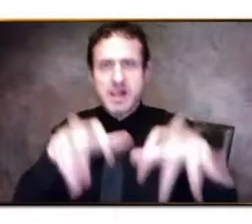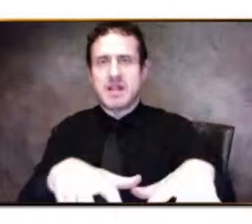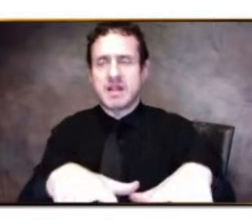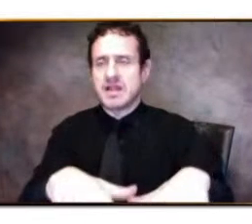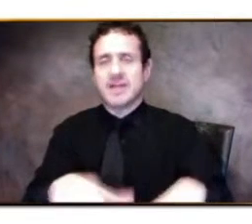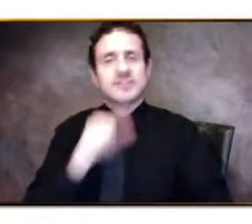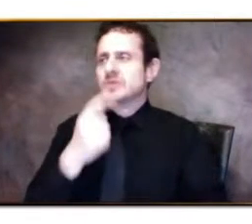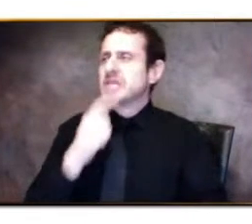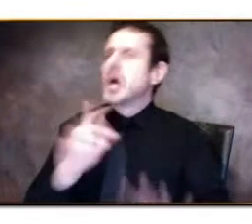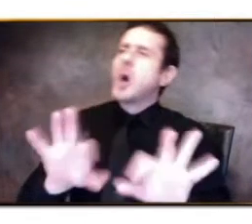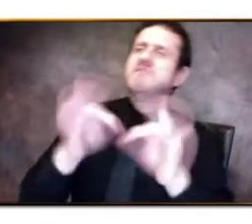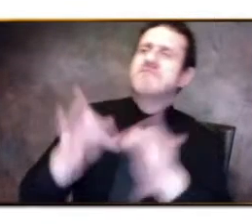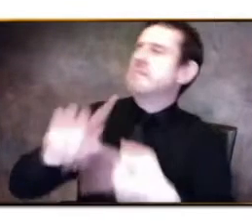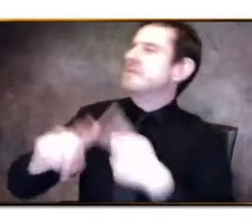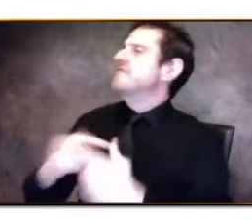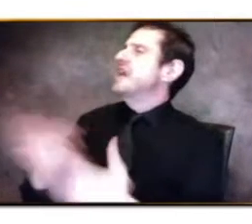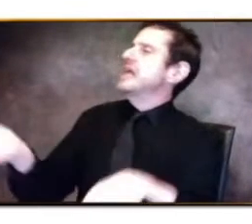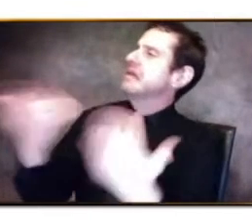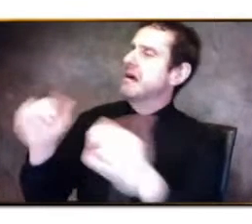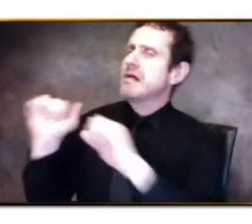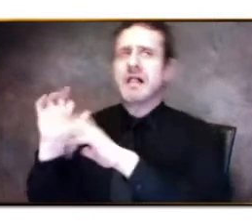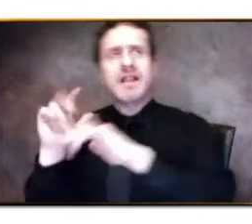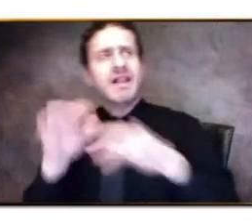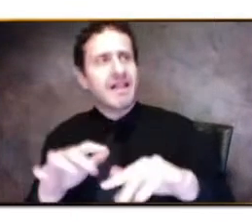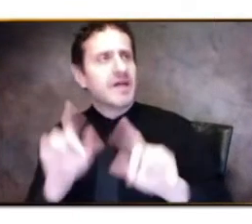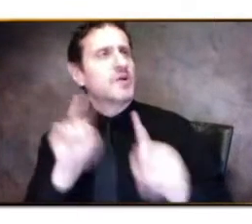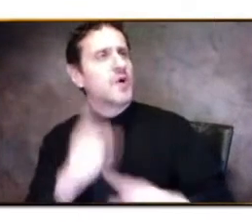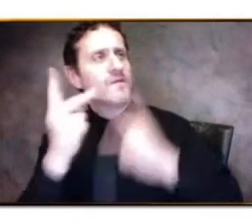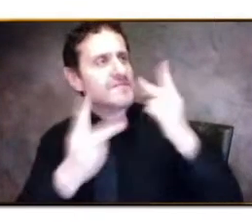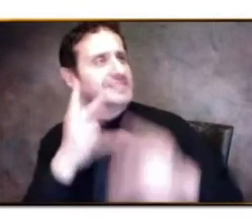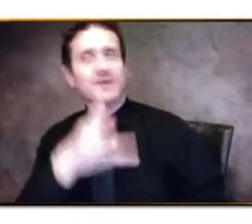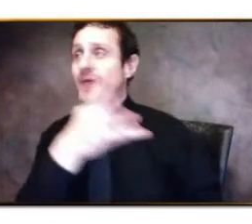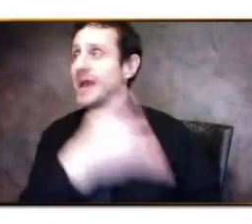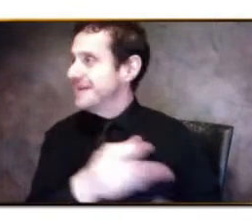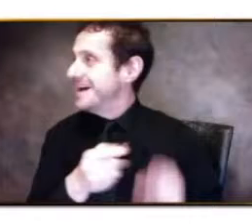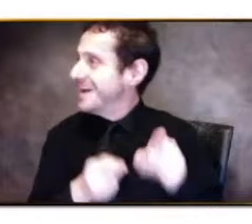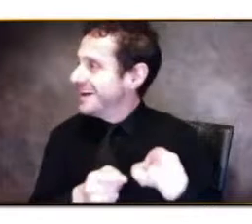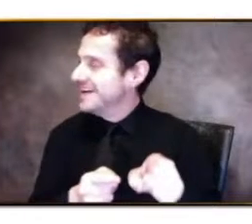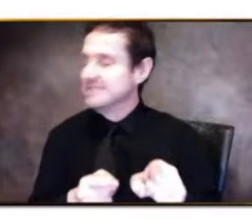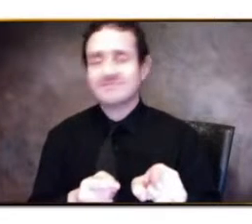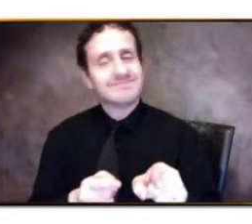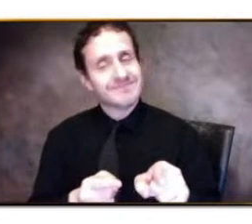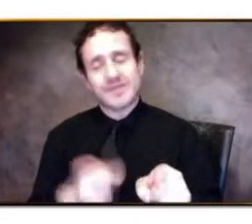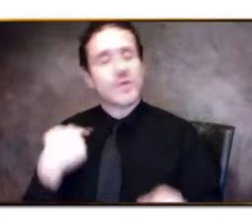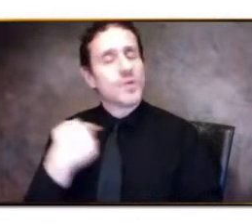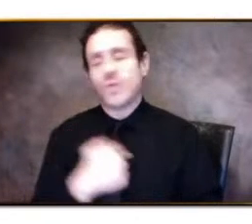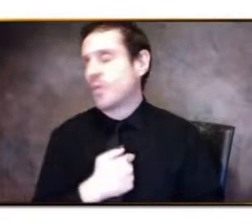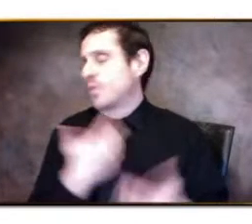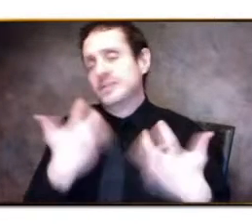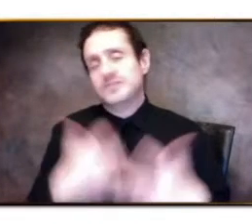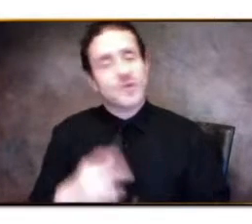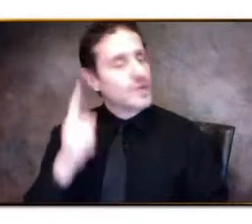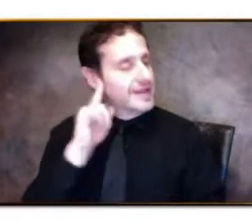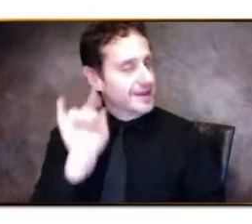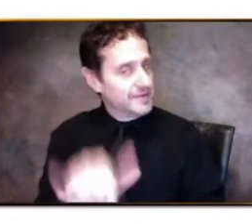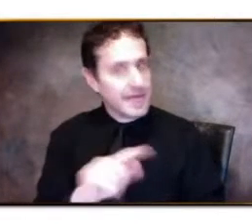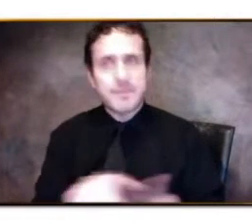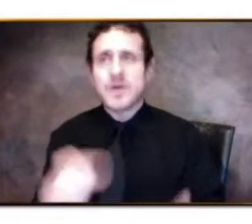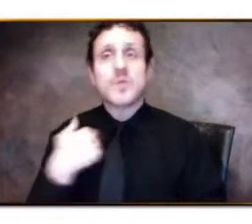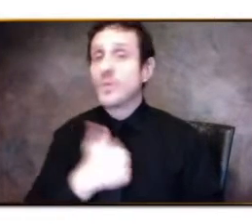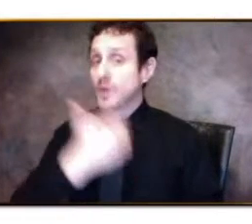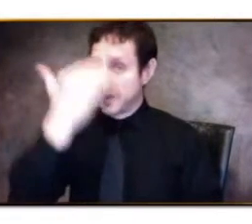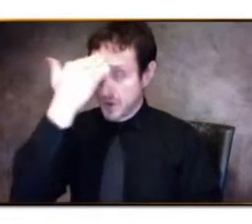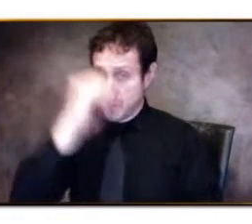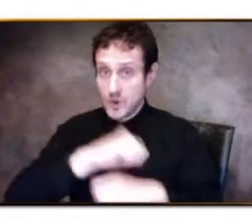grandma's house. I know this isn't what anybody wants to hear, but we also know that this crisis may come to an end in